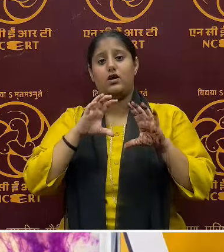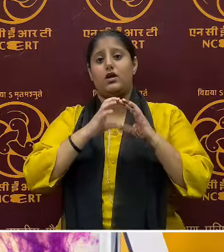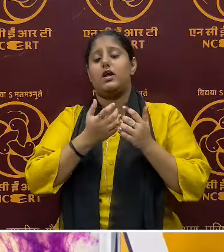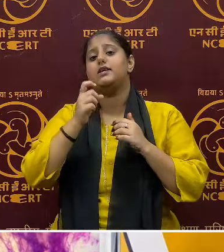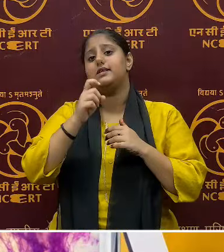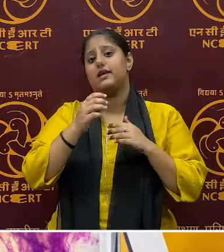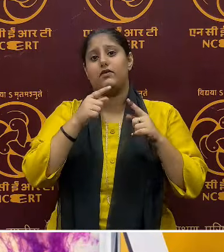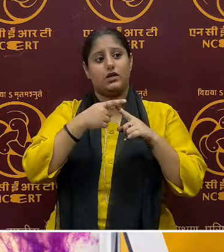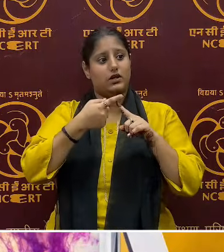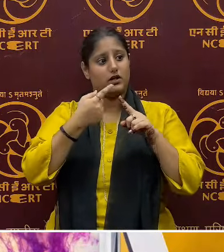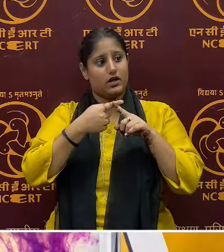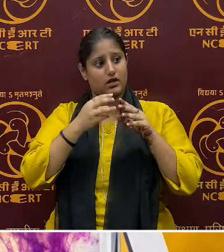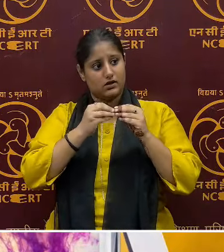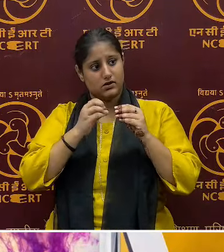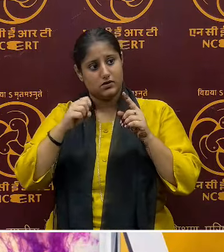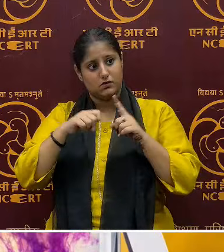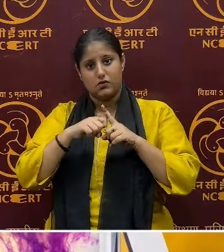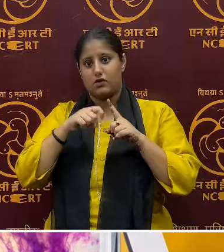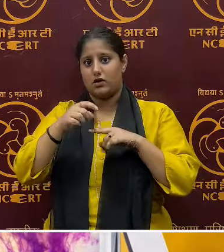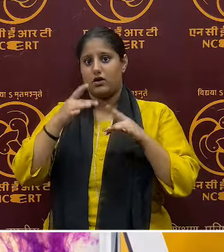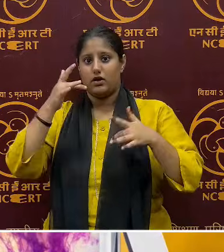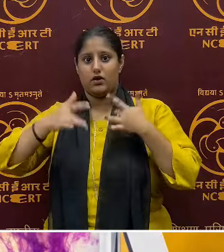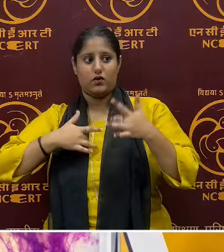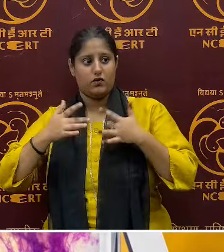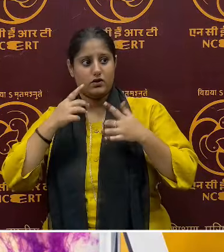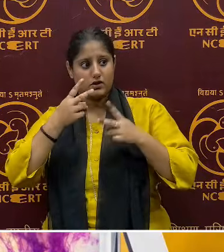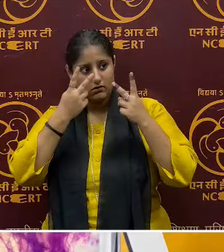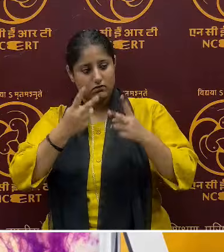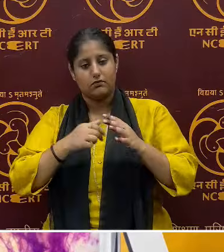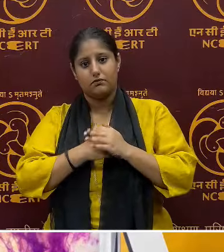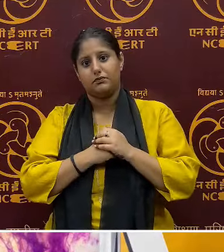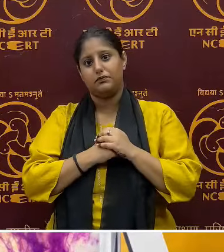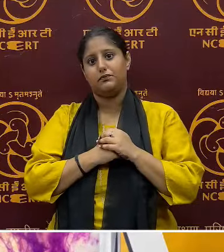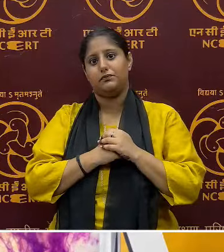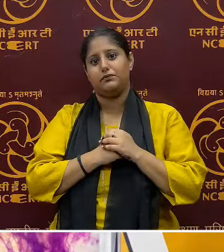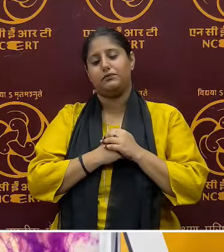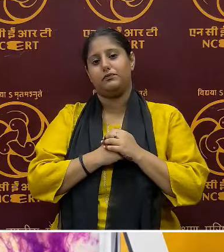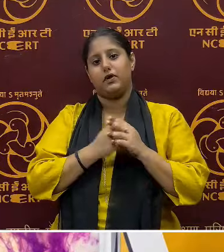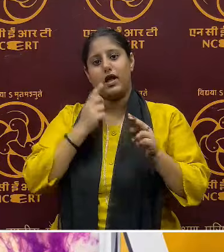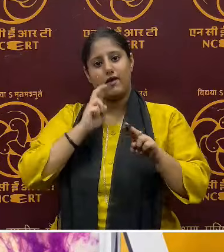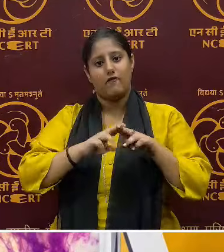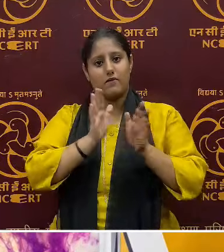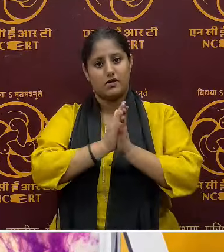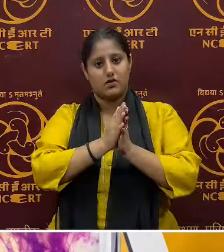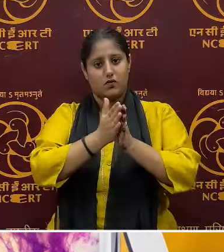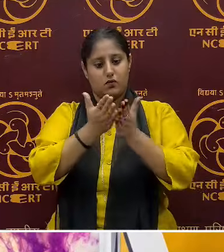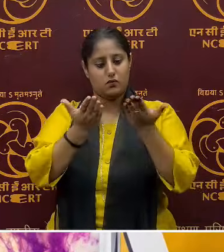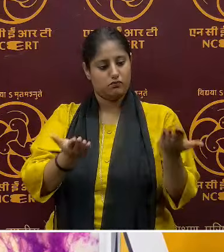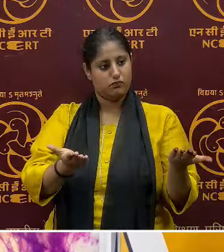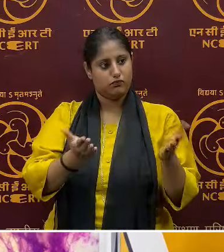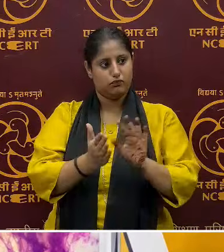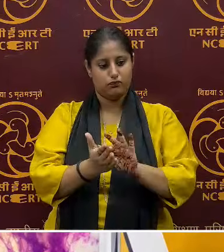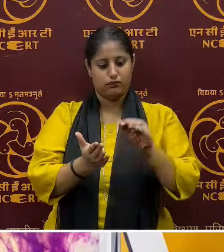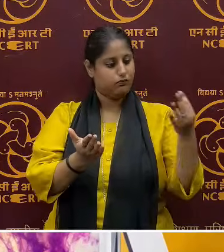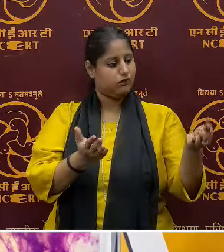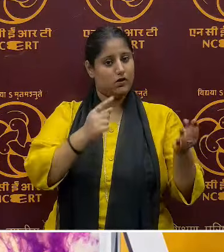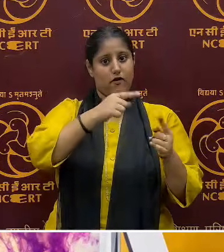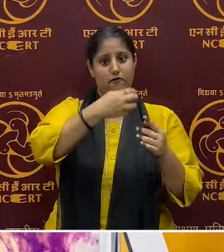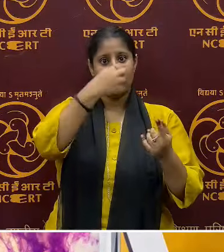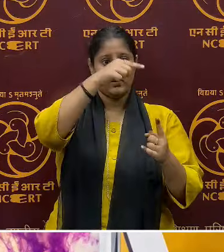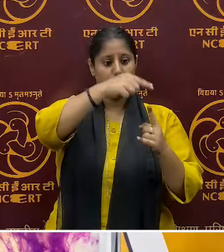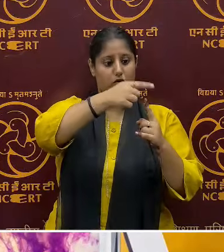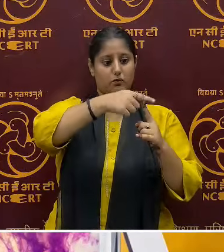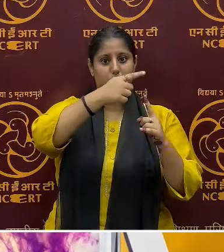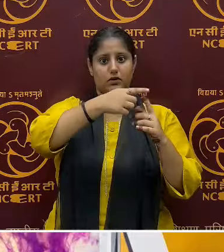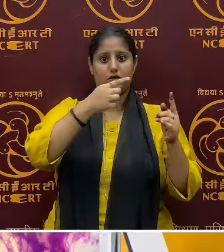7th textbook, Curiosity. You can see. And when we open this textbook, on the top of